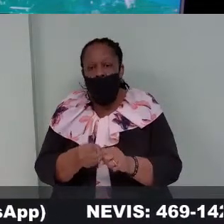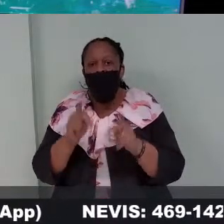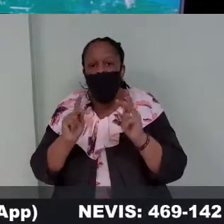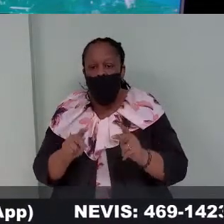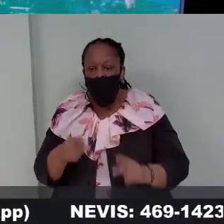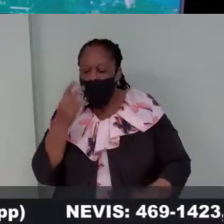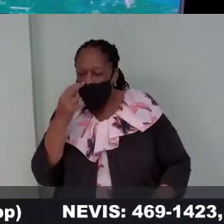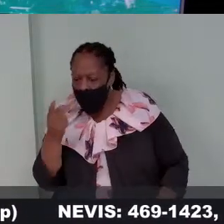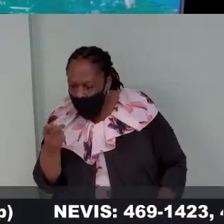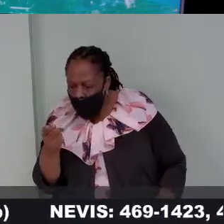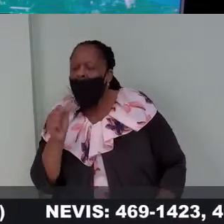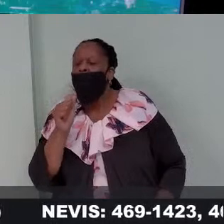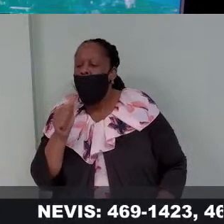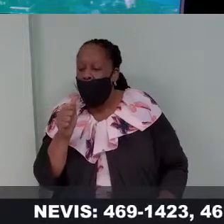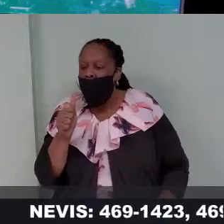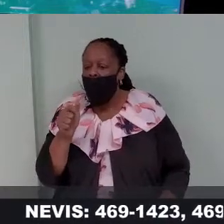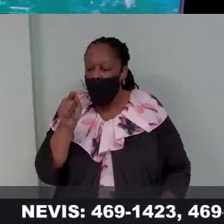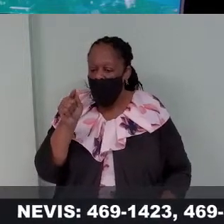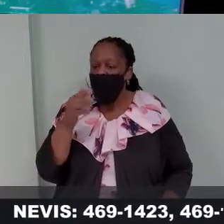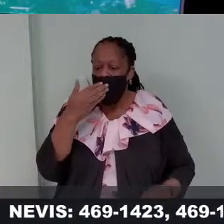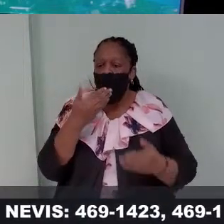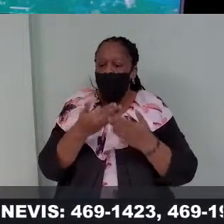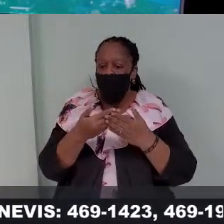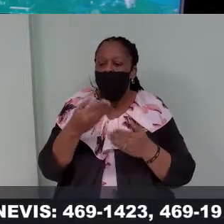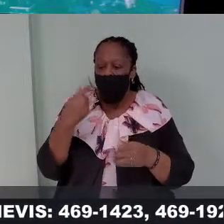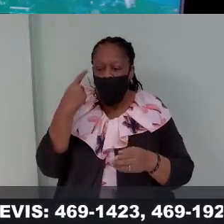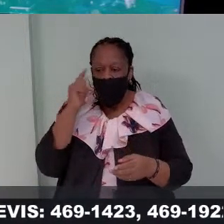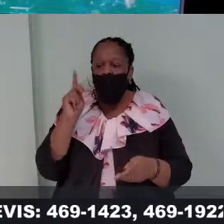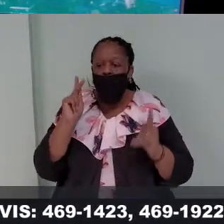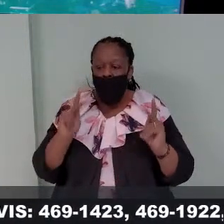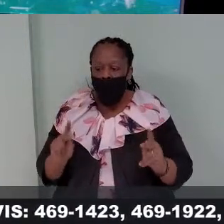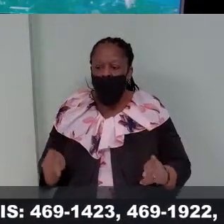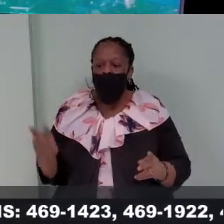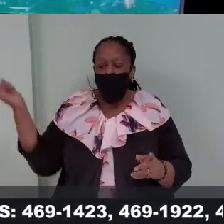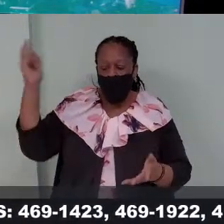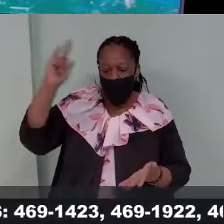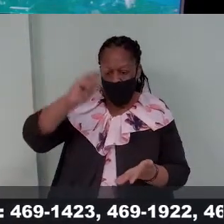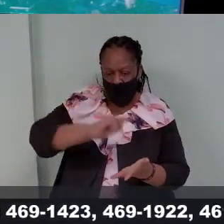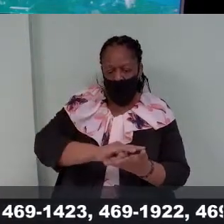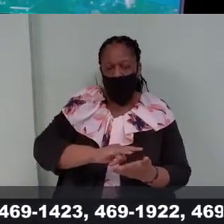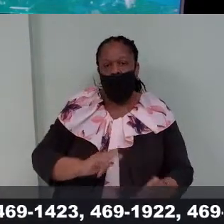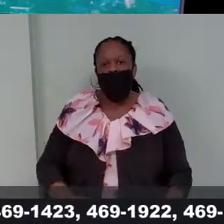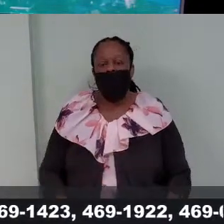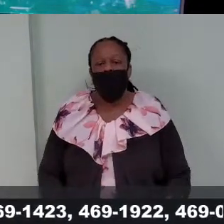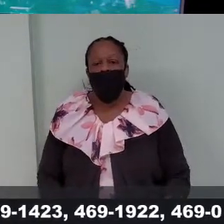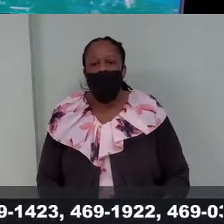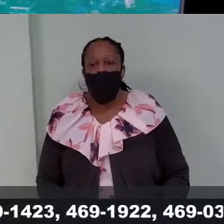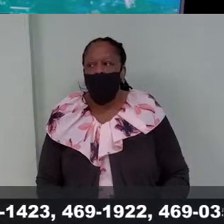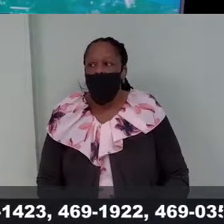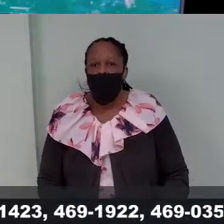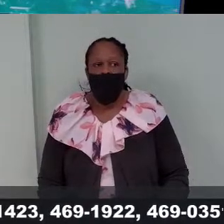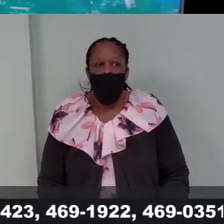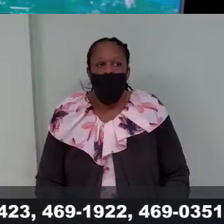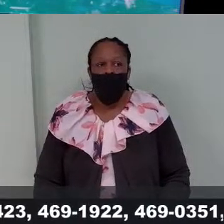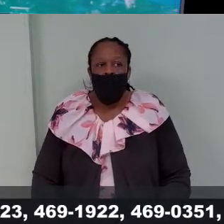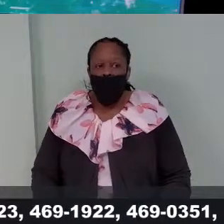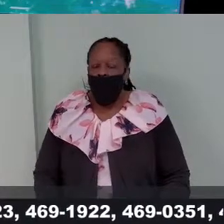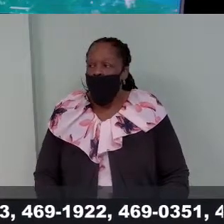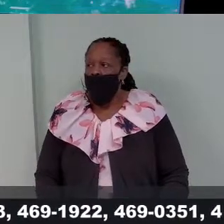COVID-19, for high-risk passengers. So kudos to all of those operators. Now,